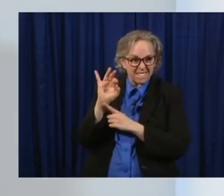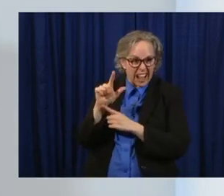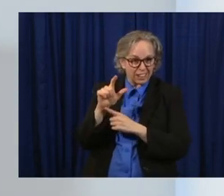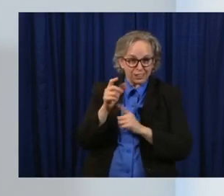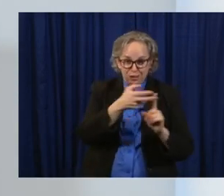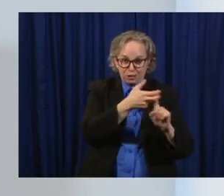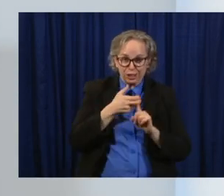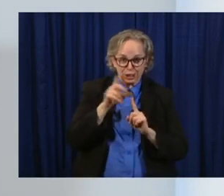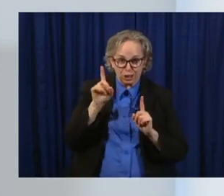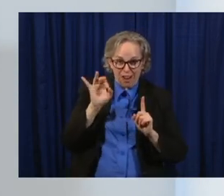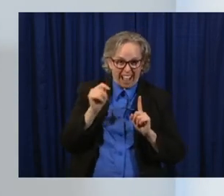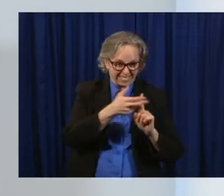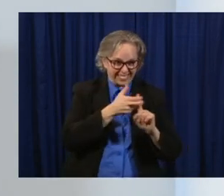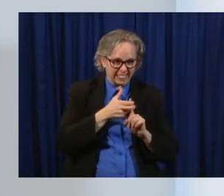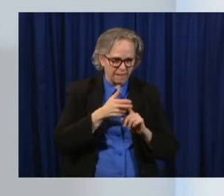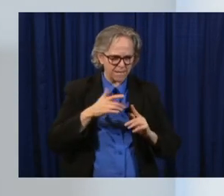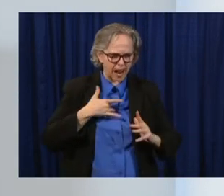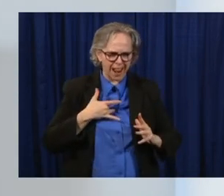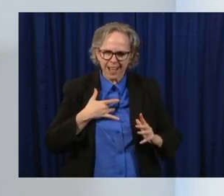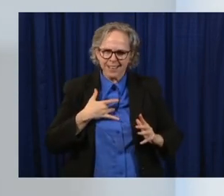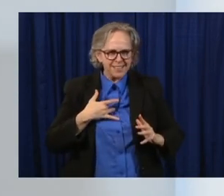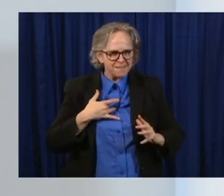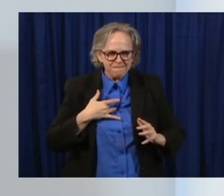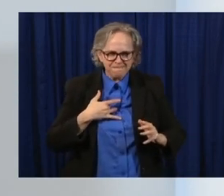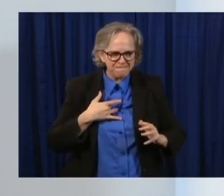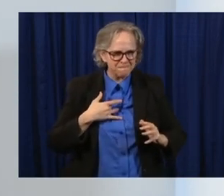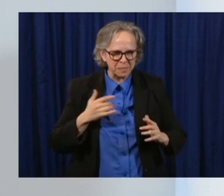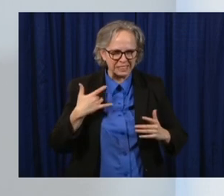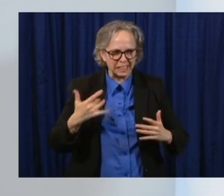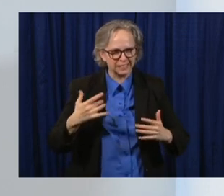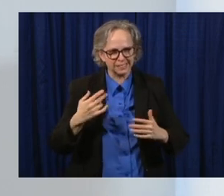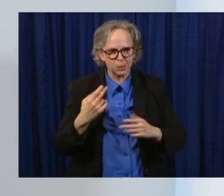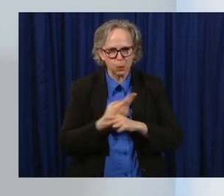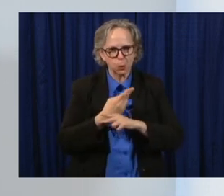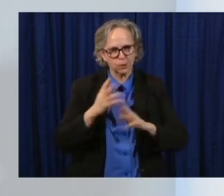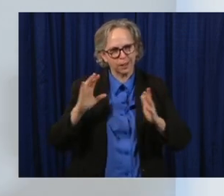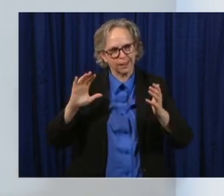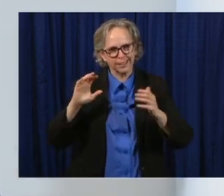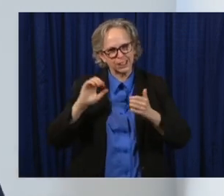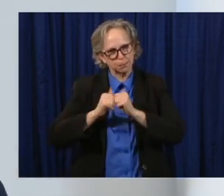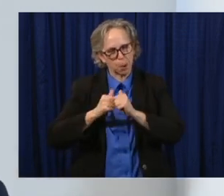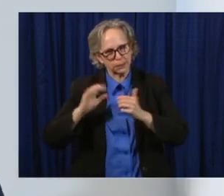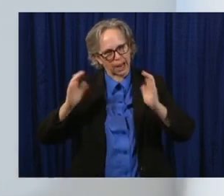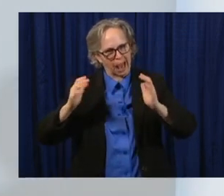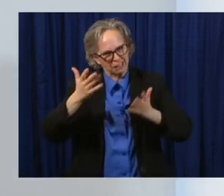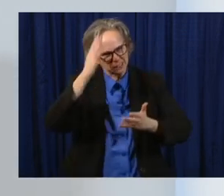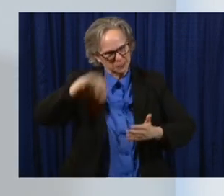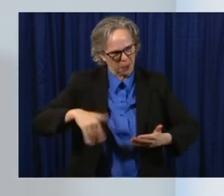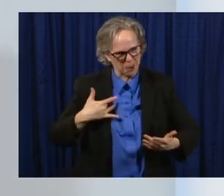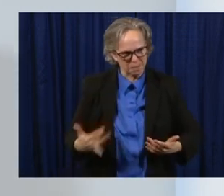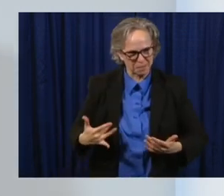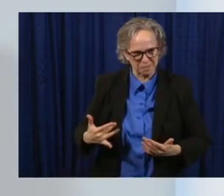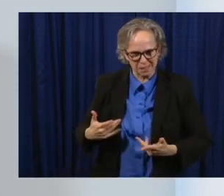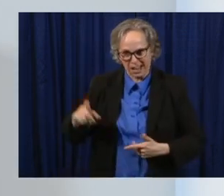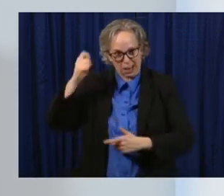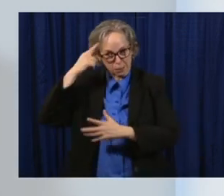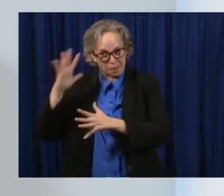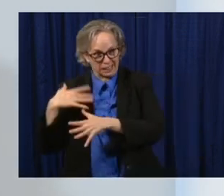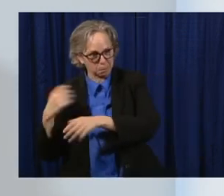me back into my sports analogies, which I often like to share. And Governor likes baseball, and I like